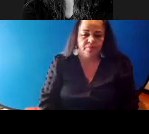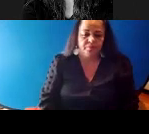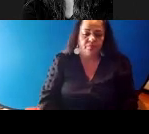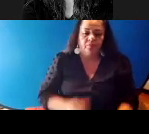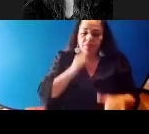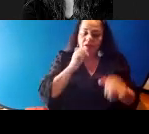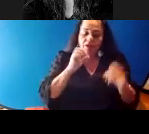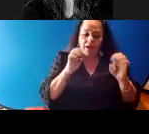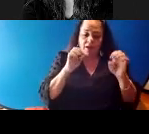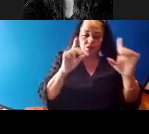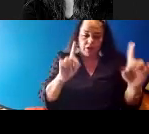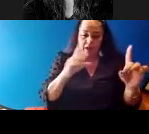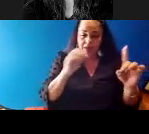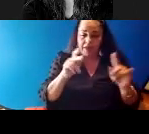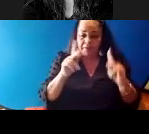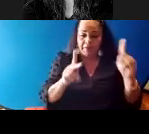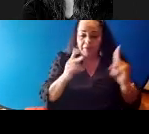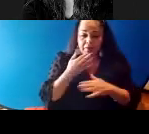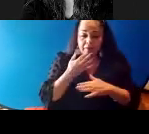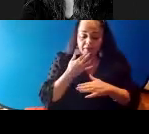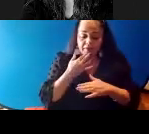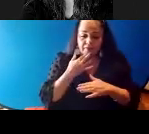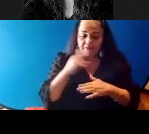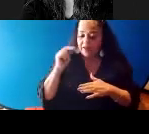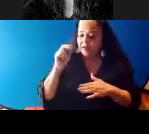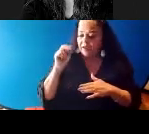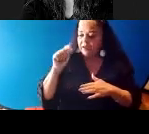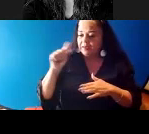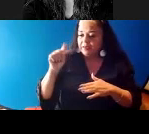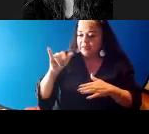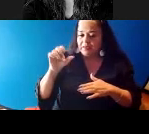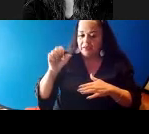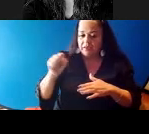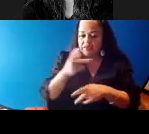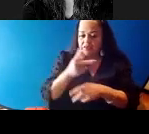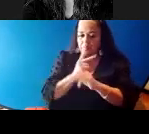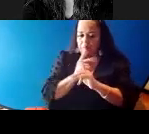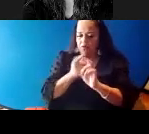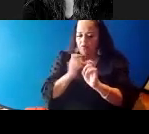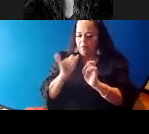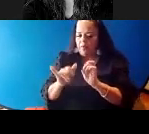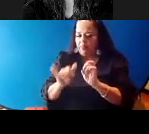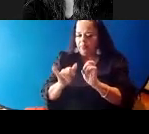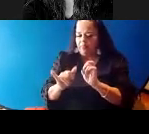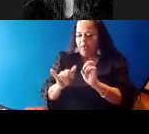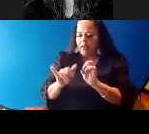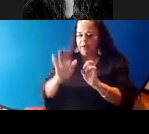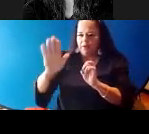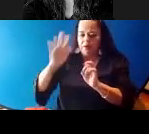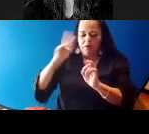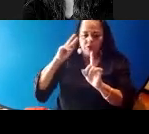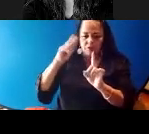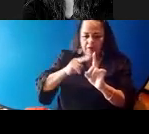uneducated, and people of color. Nazis borrowed heavily from America's eugenist race laws and practices. Beginning in